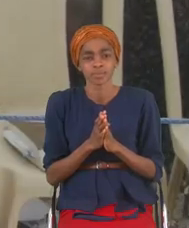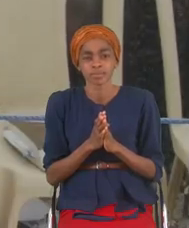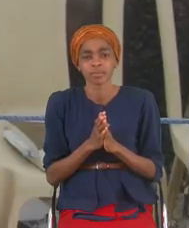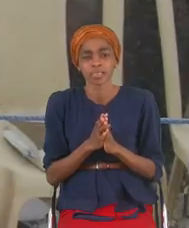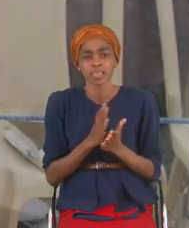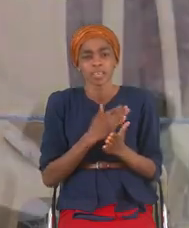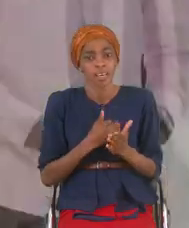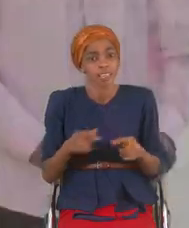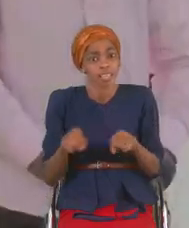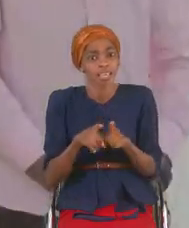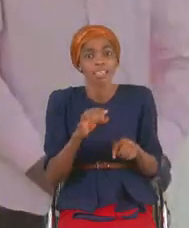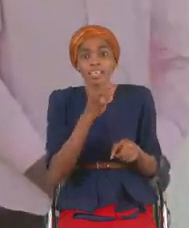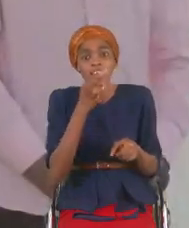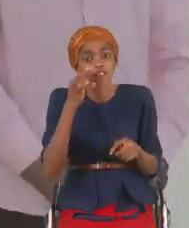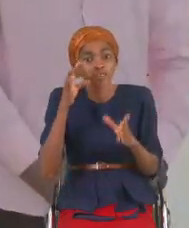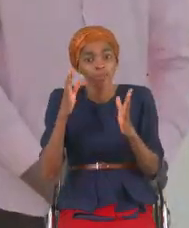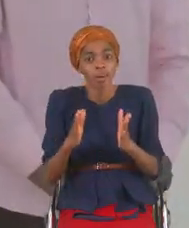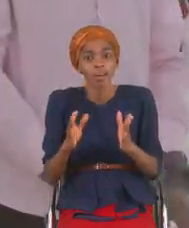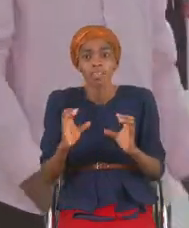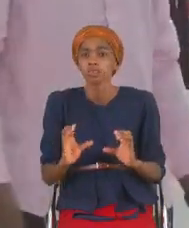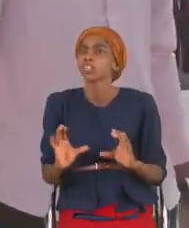unlike a farmer dedicated